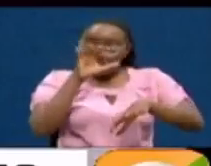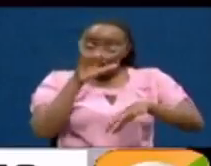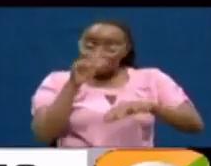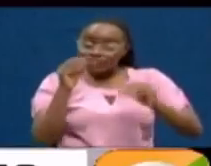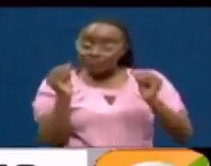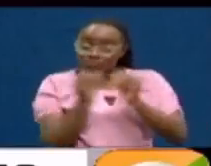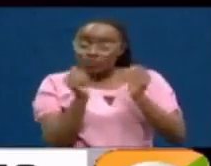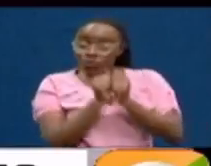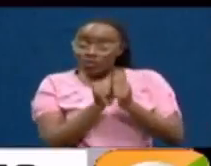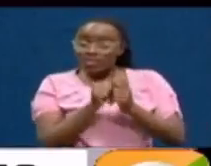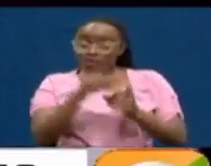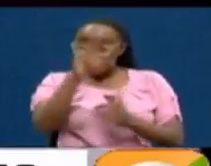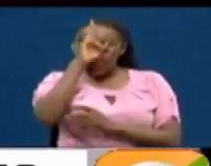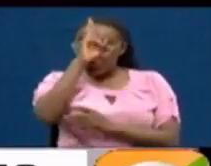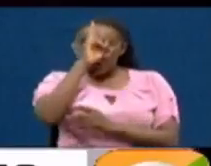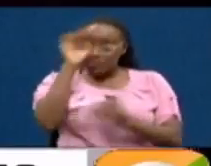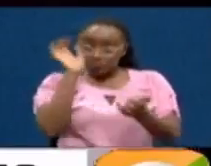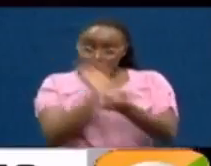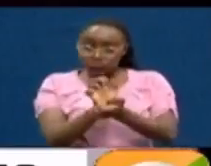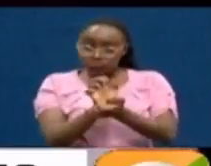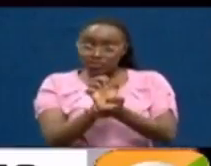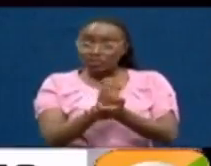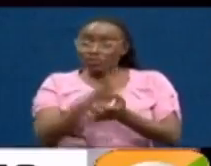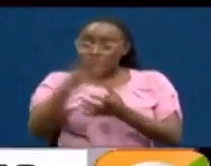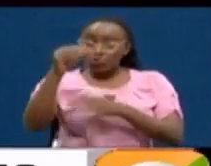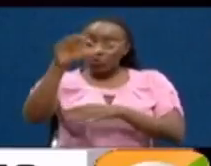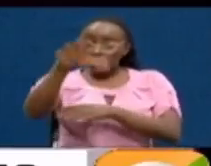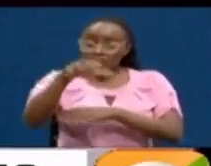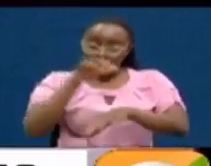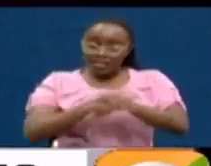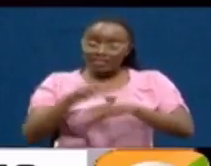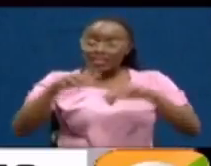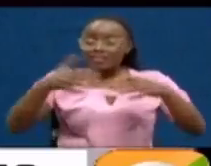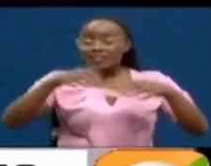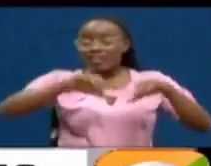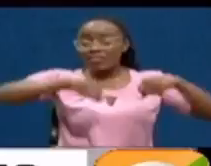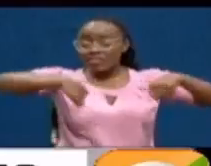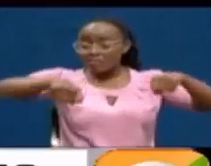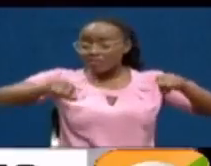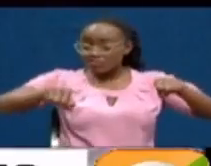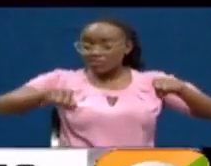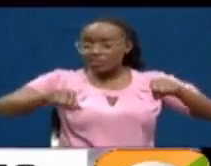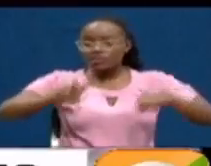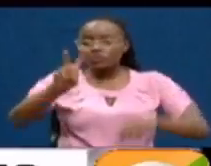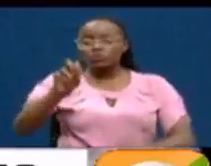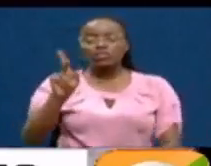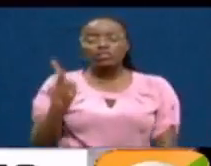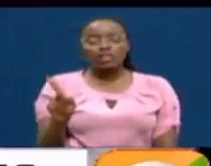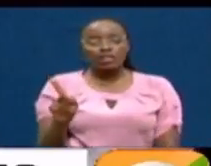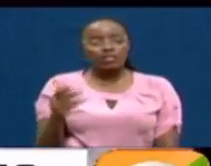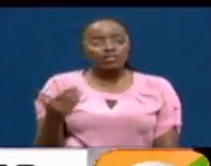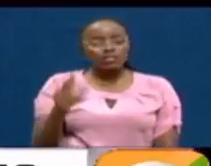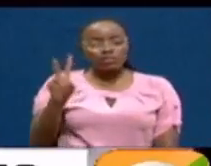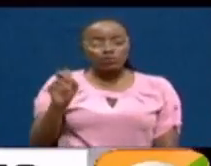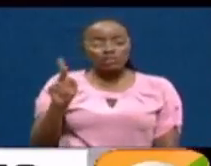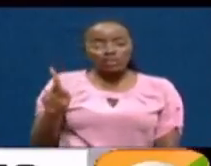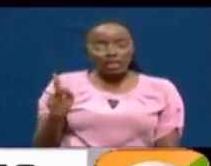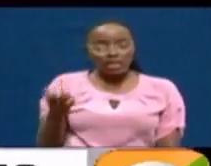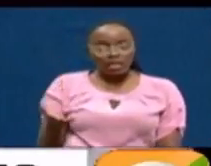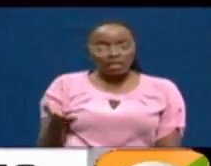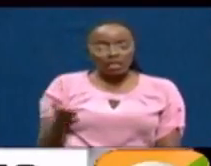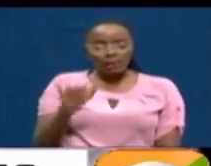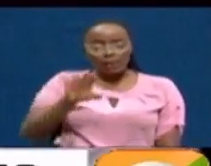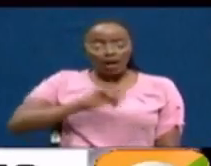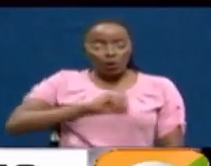karau akimshika kwende hiyo bike huko kwa county government ni 20k, seriously 20k. Na hata